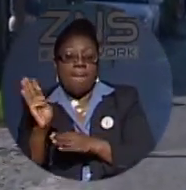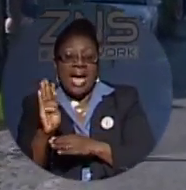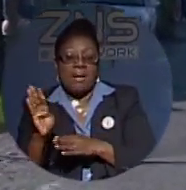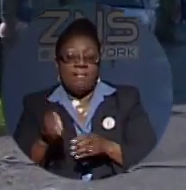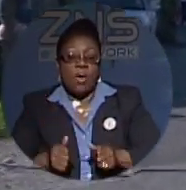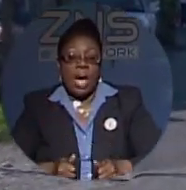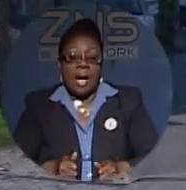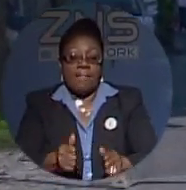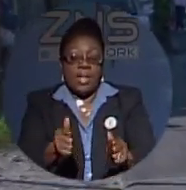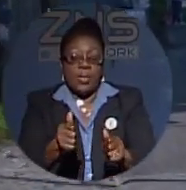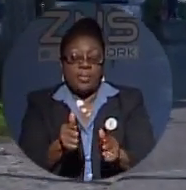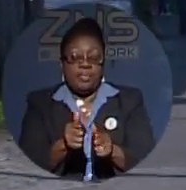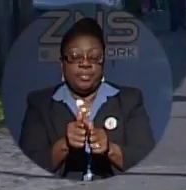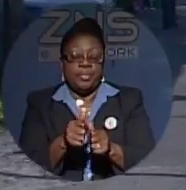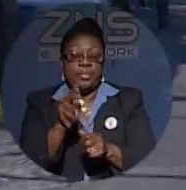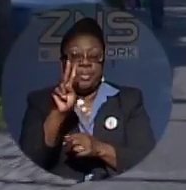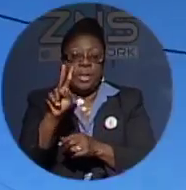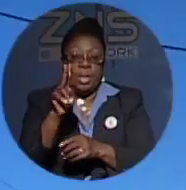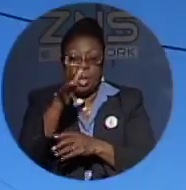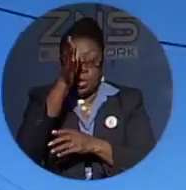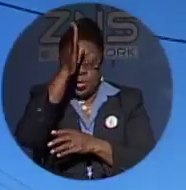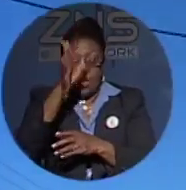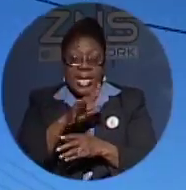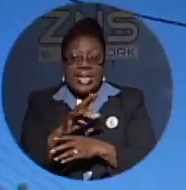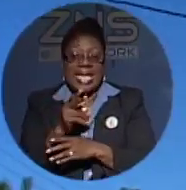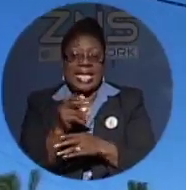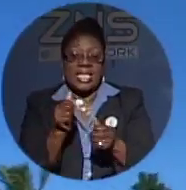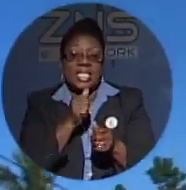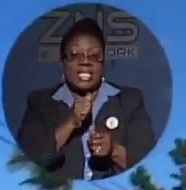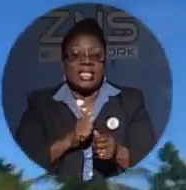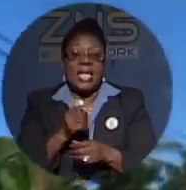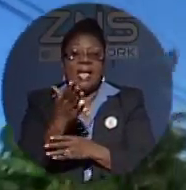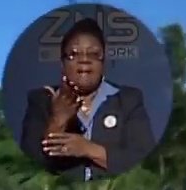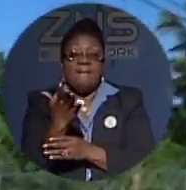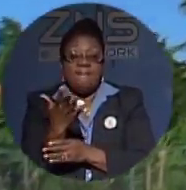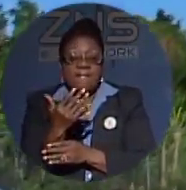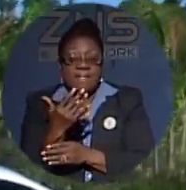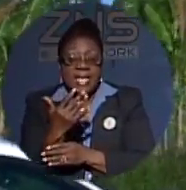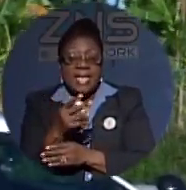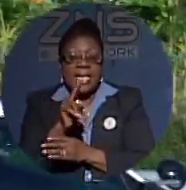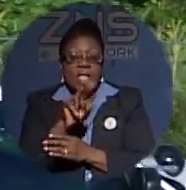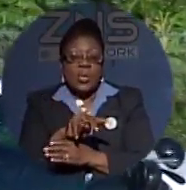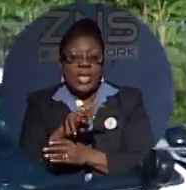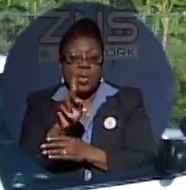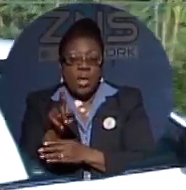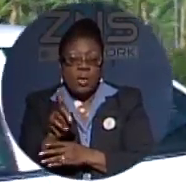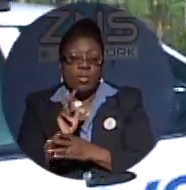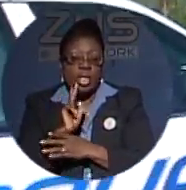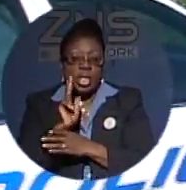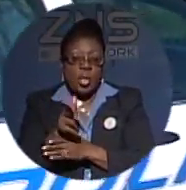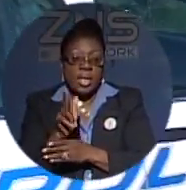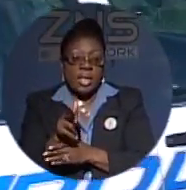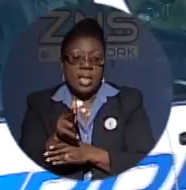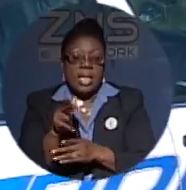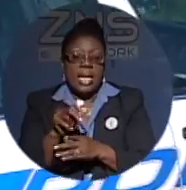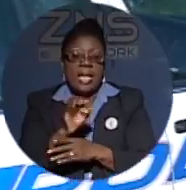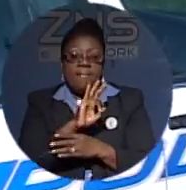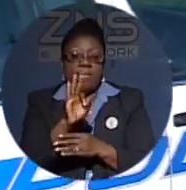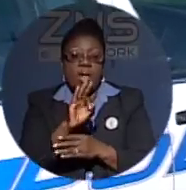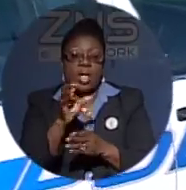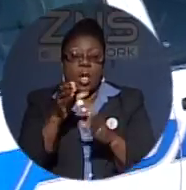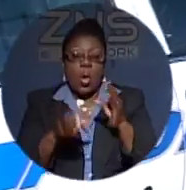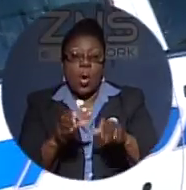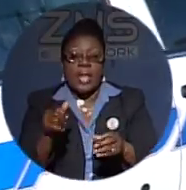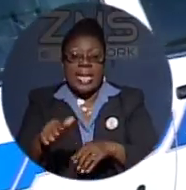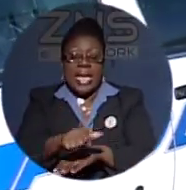and 21, were shot on Florida Court around 7:30 yesterday morning. While authorities investigated the matter, they learned that a shooting happened